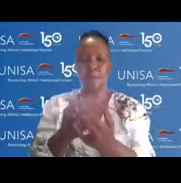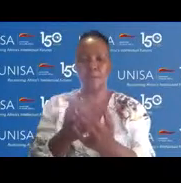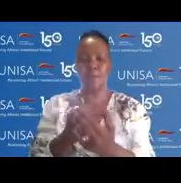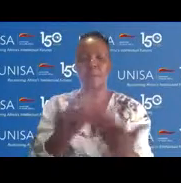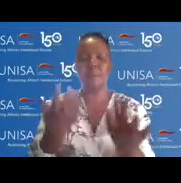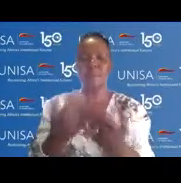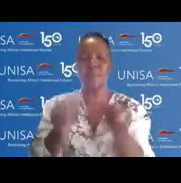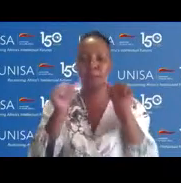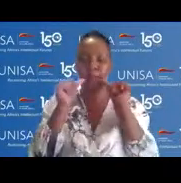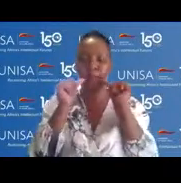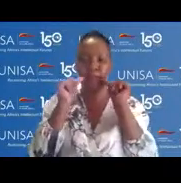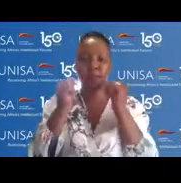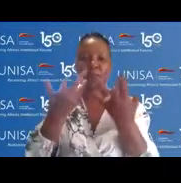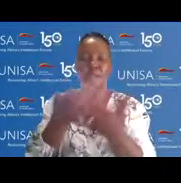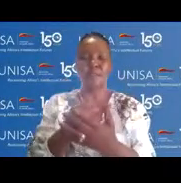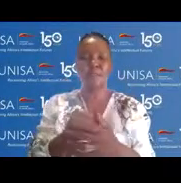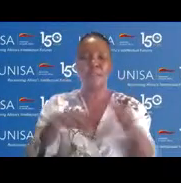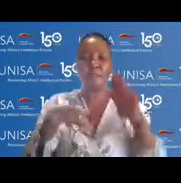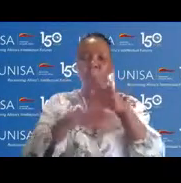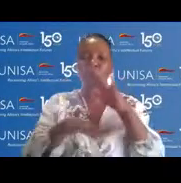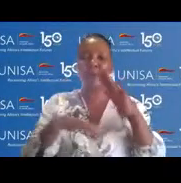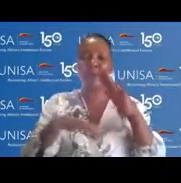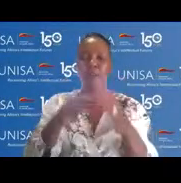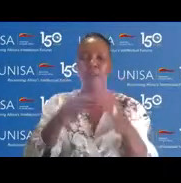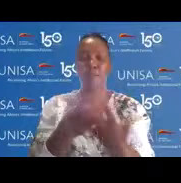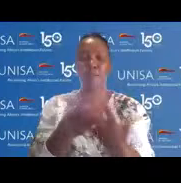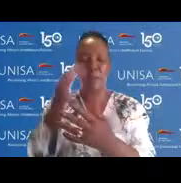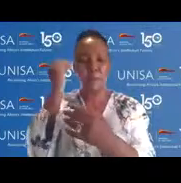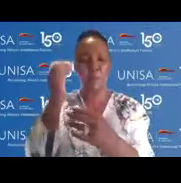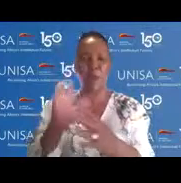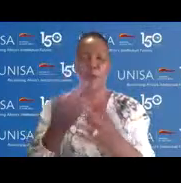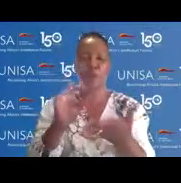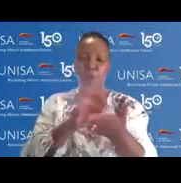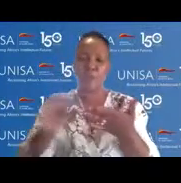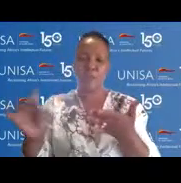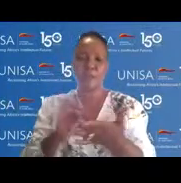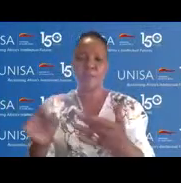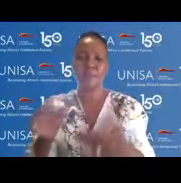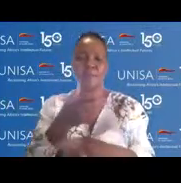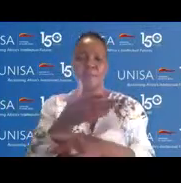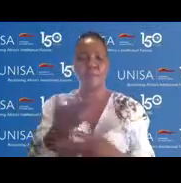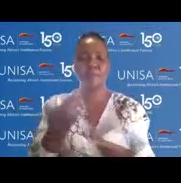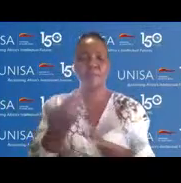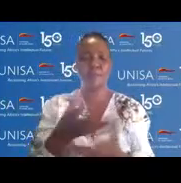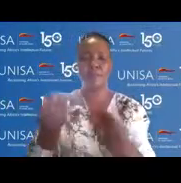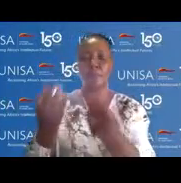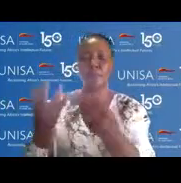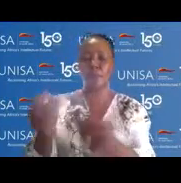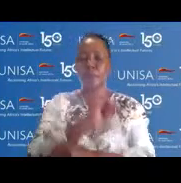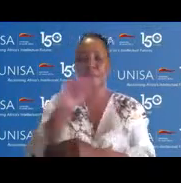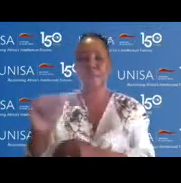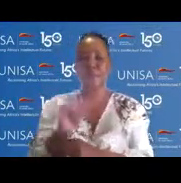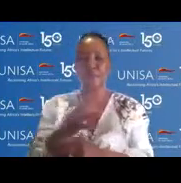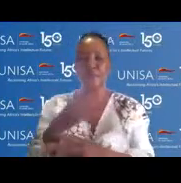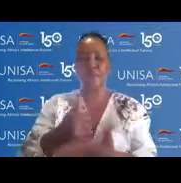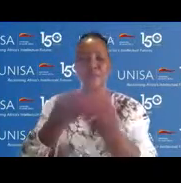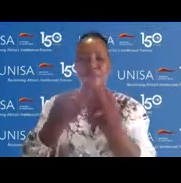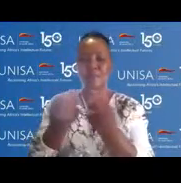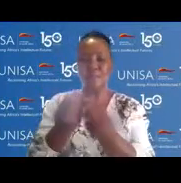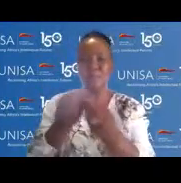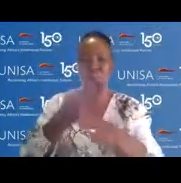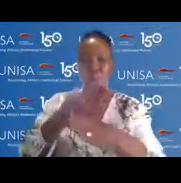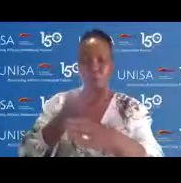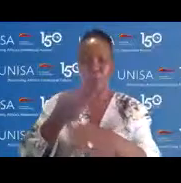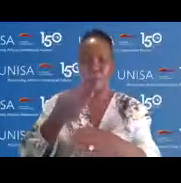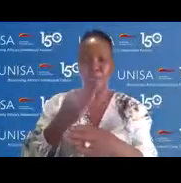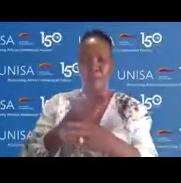how much space we've got, the memory, how to clear that memory just to get that your device working as efficiently as possible. So like